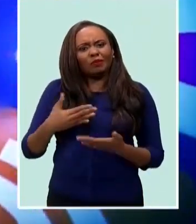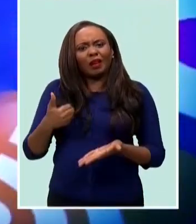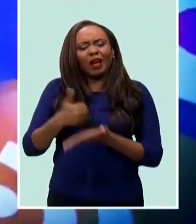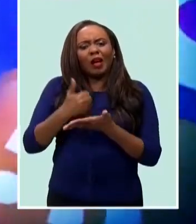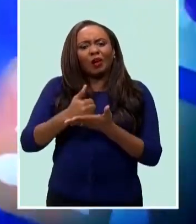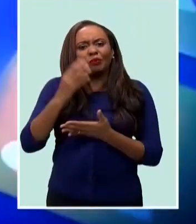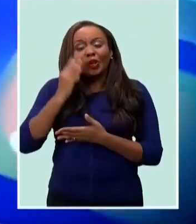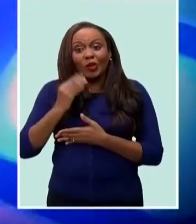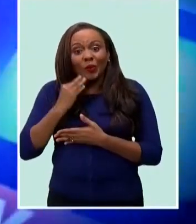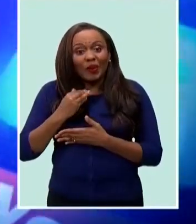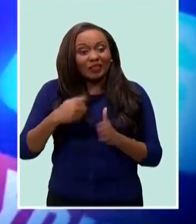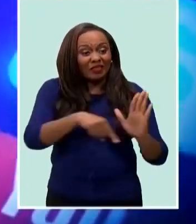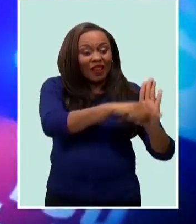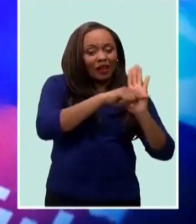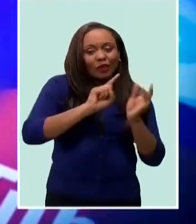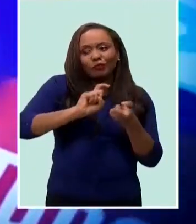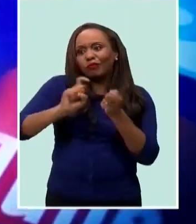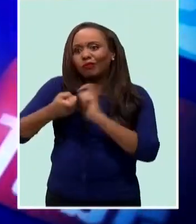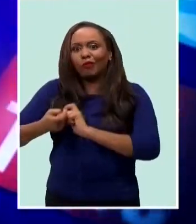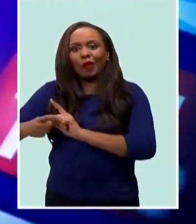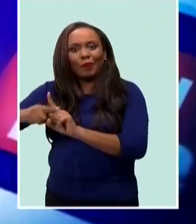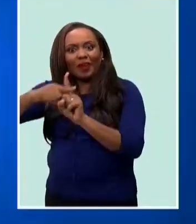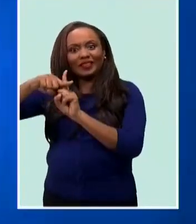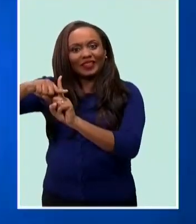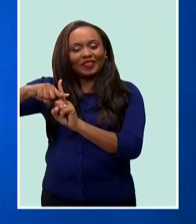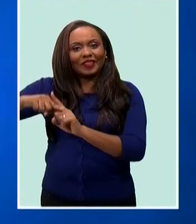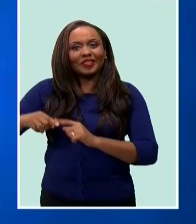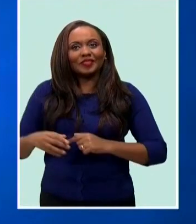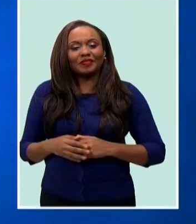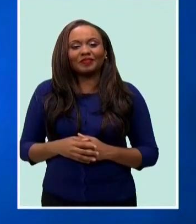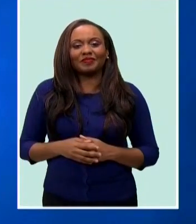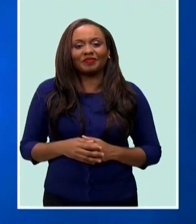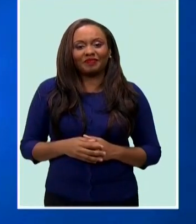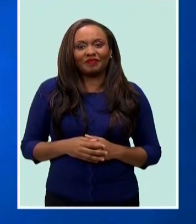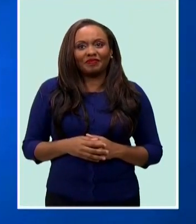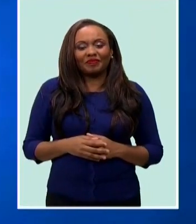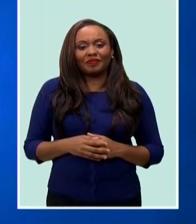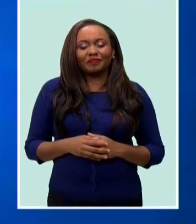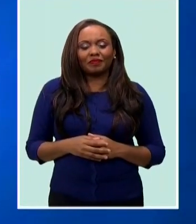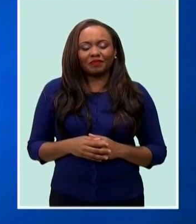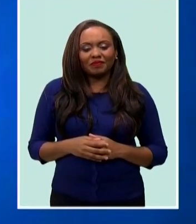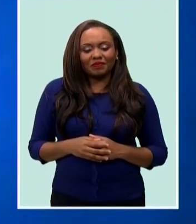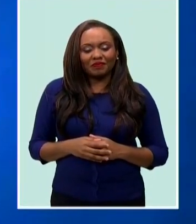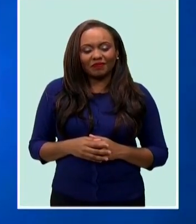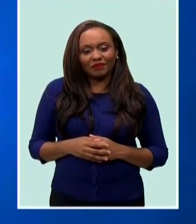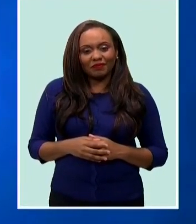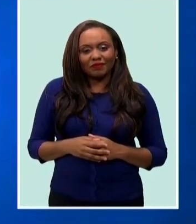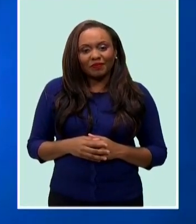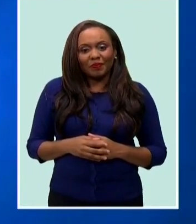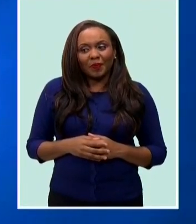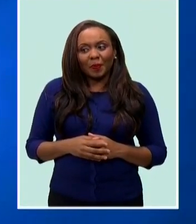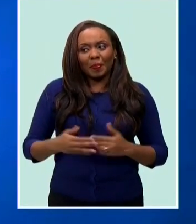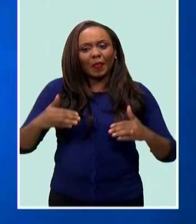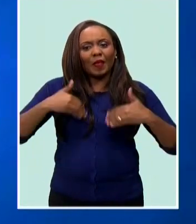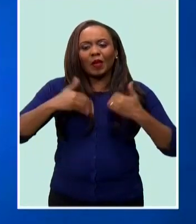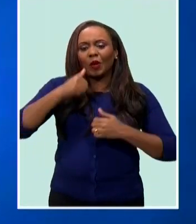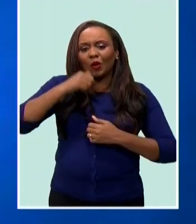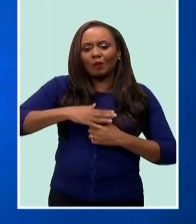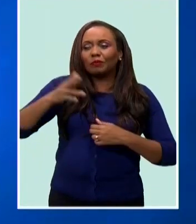to absolutely positive. Take a look. Young lady heard our